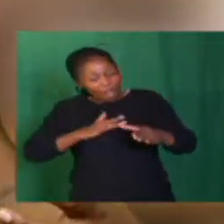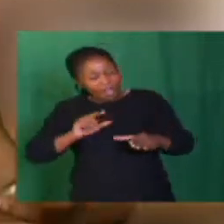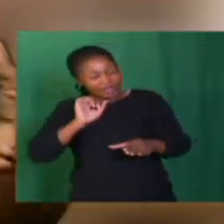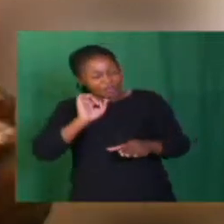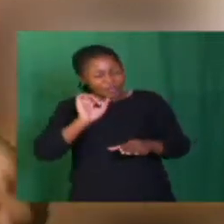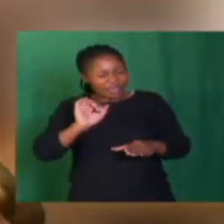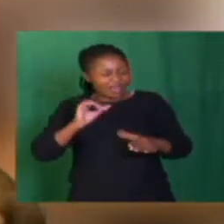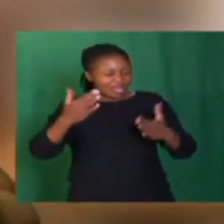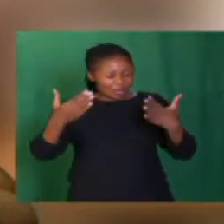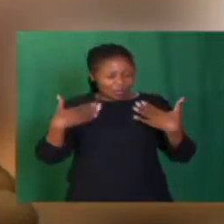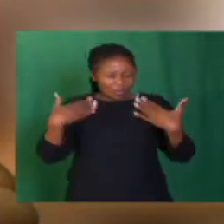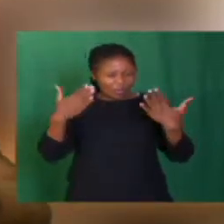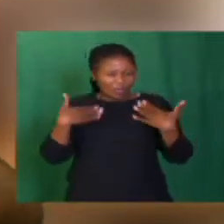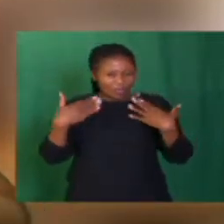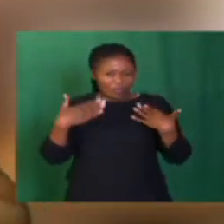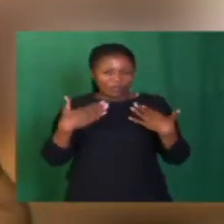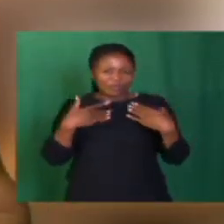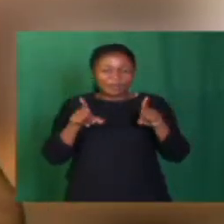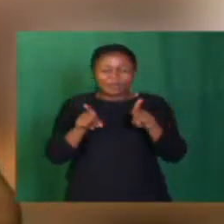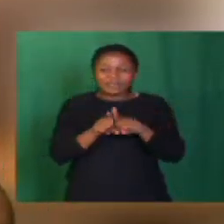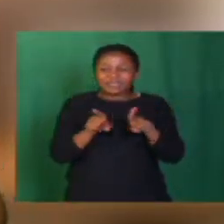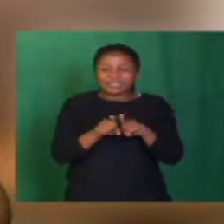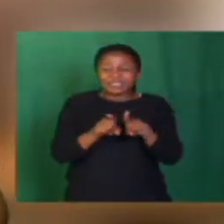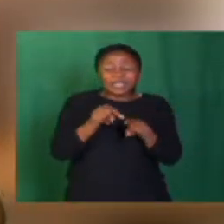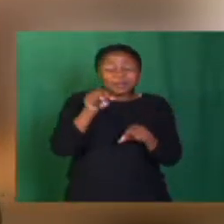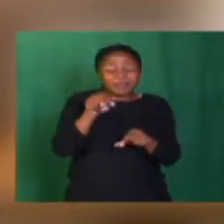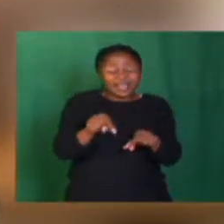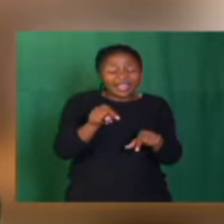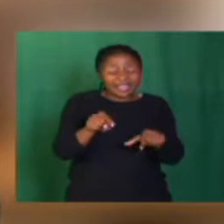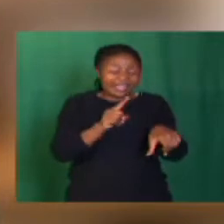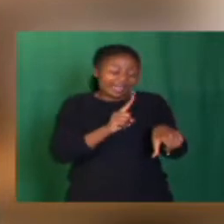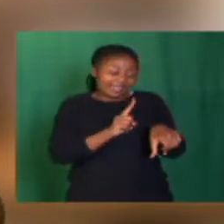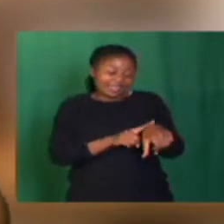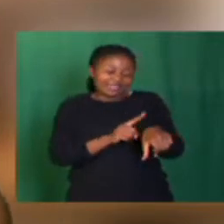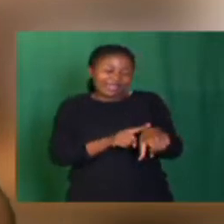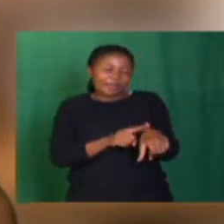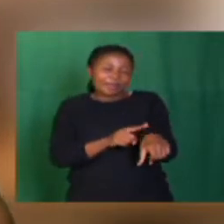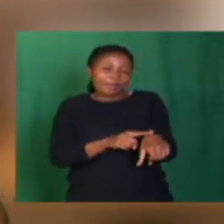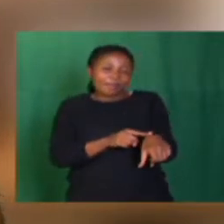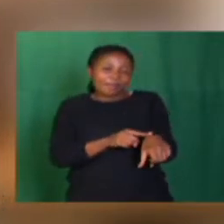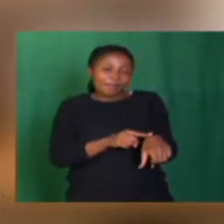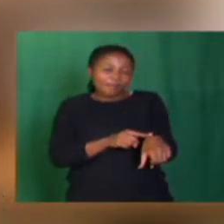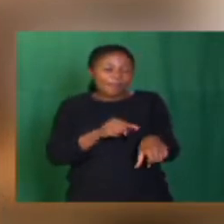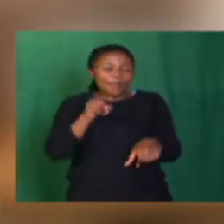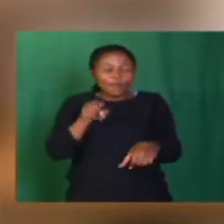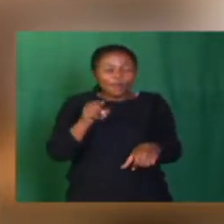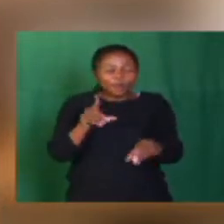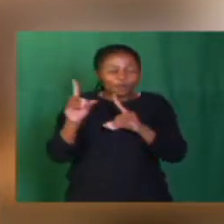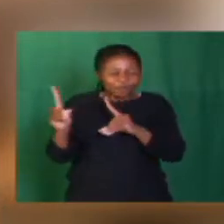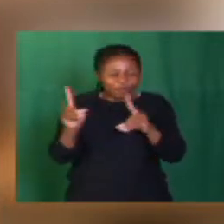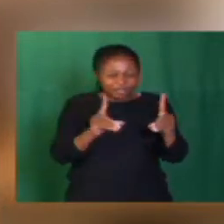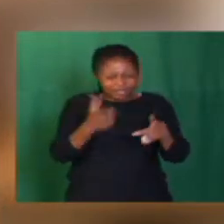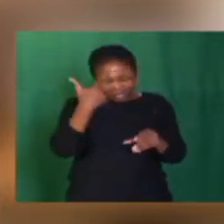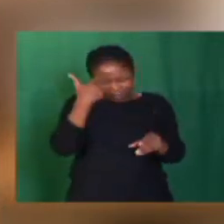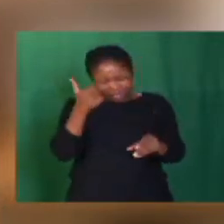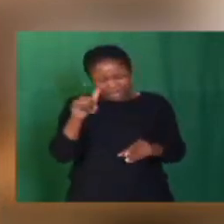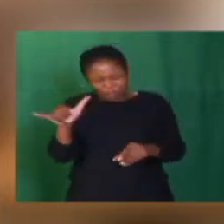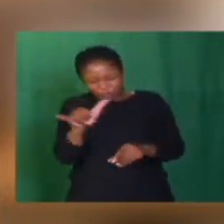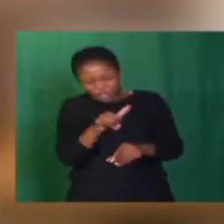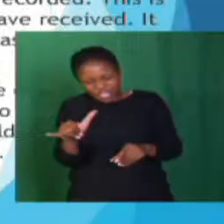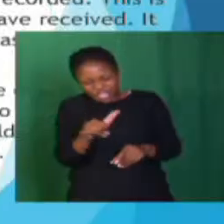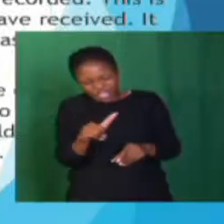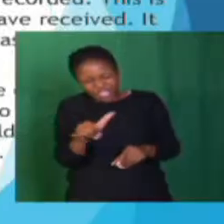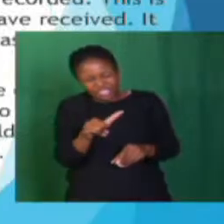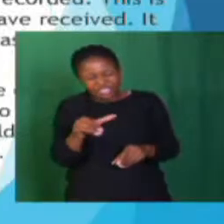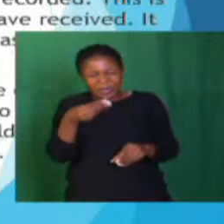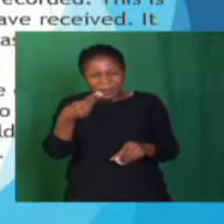that warm-up session where the teacher is going to also know the type of card that he or she will pick for you. And